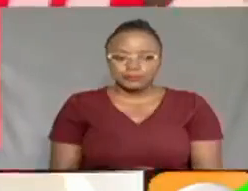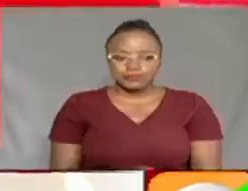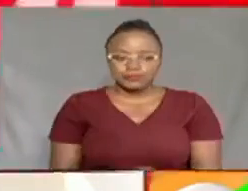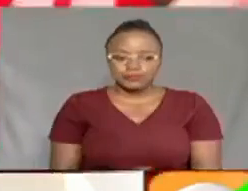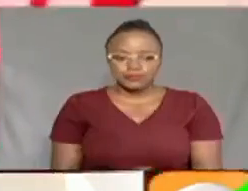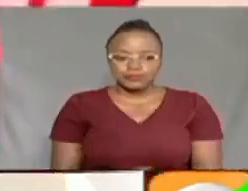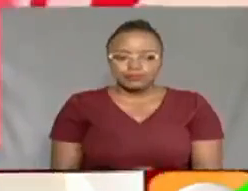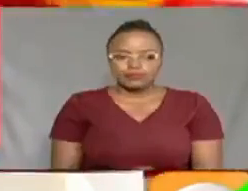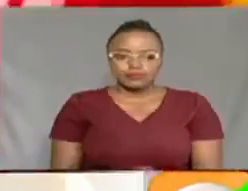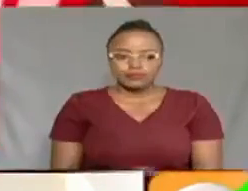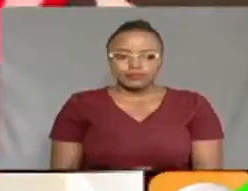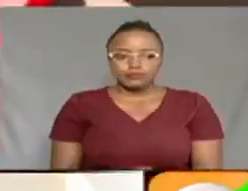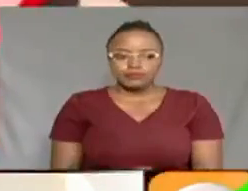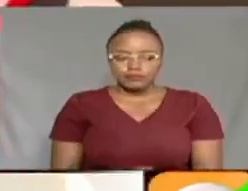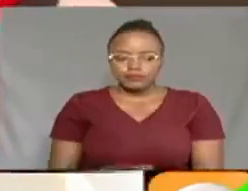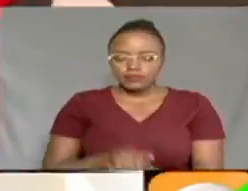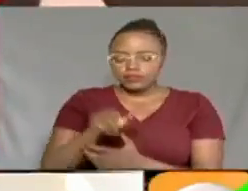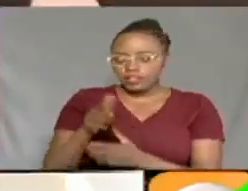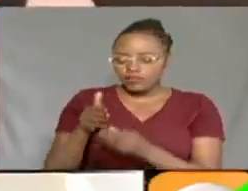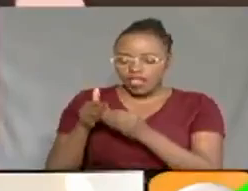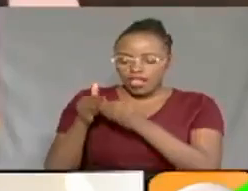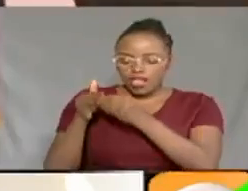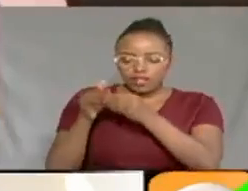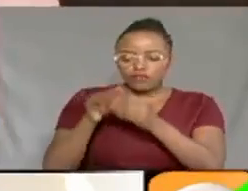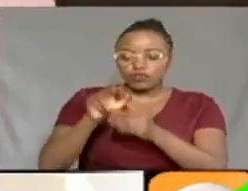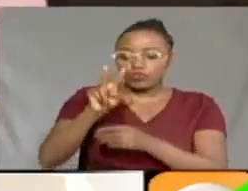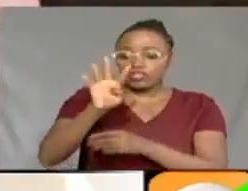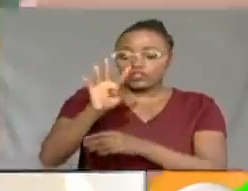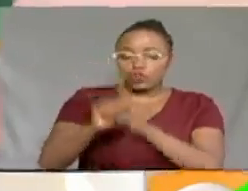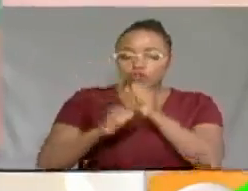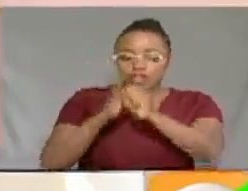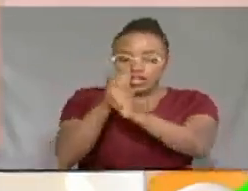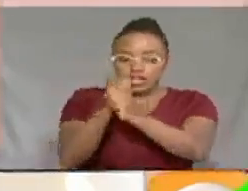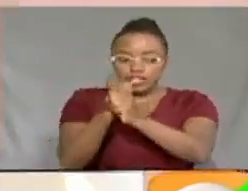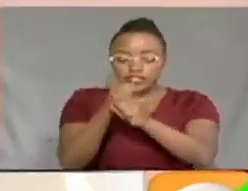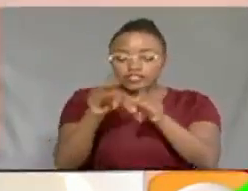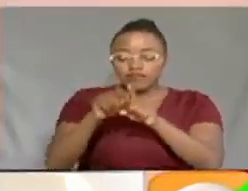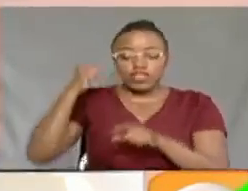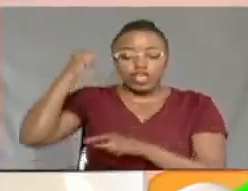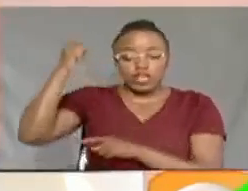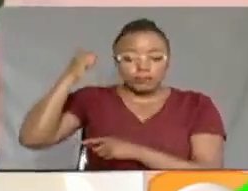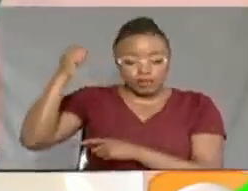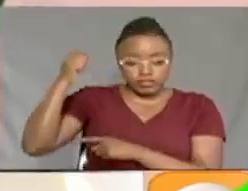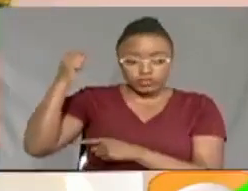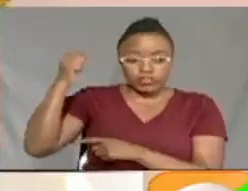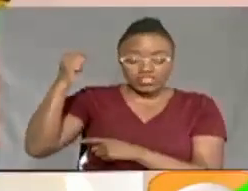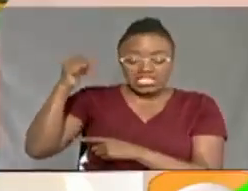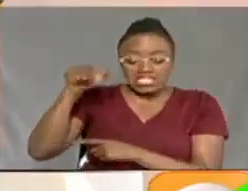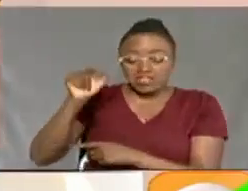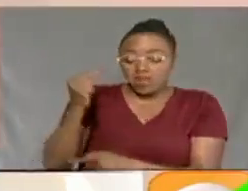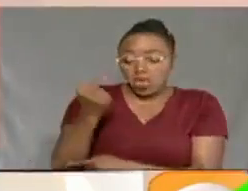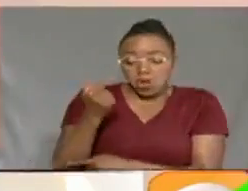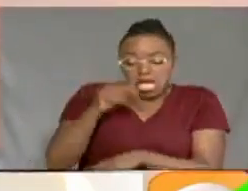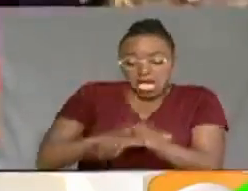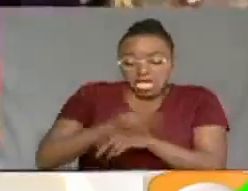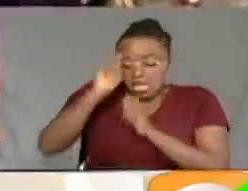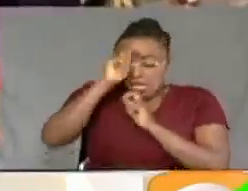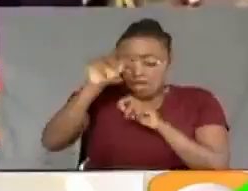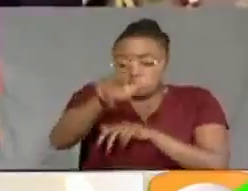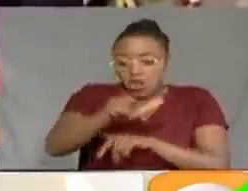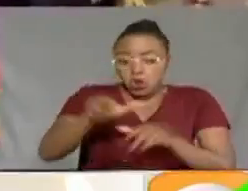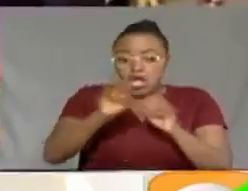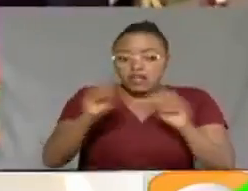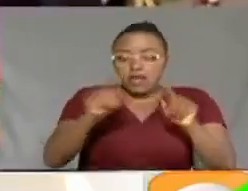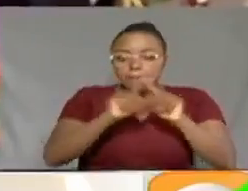Naomba kwa heshima. Having ruled for 24 years, his suave demeanor and political mastery not only earned him respect locally,